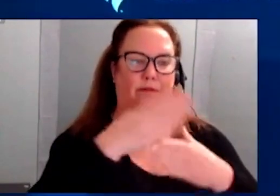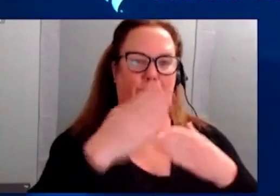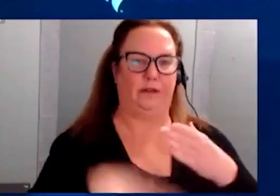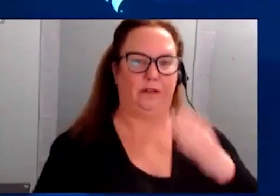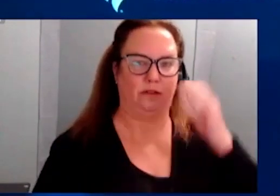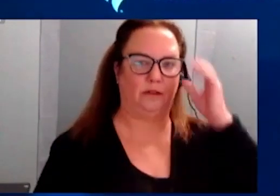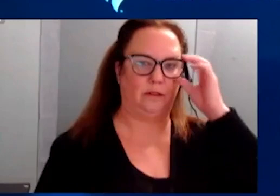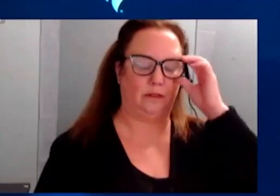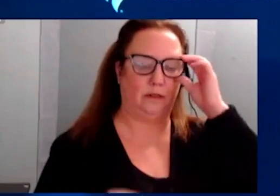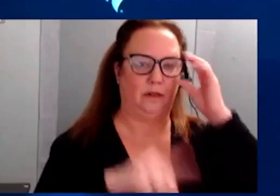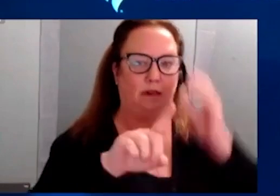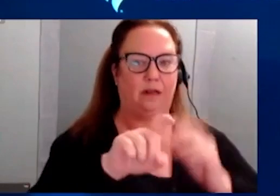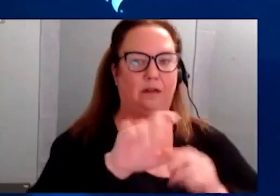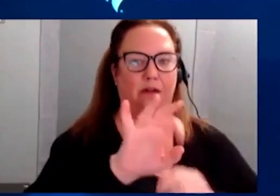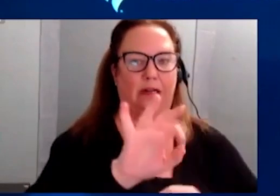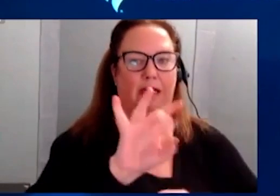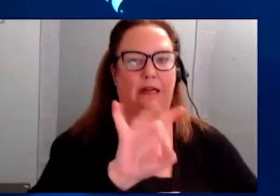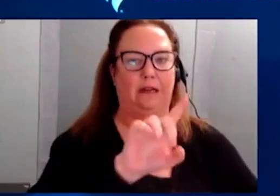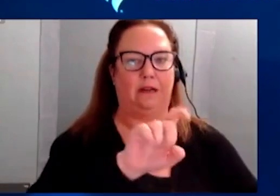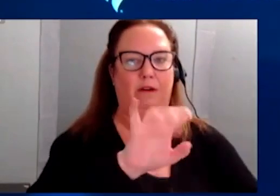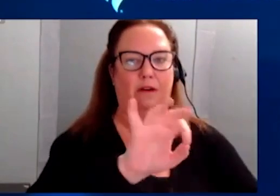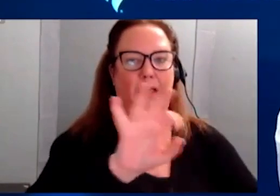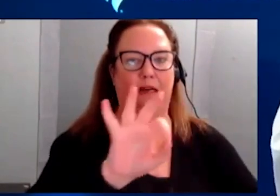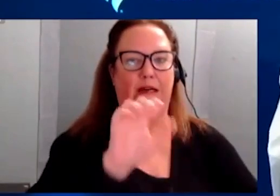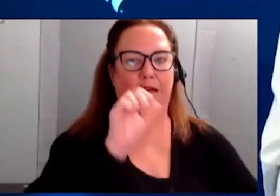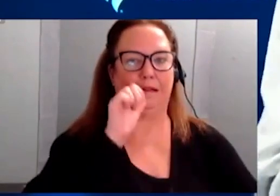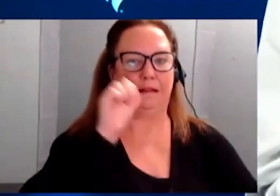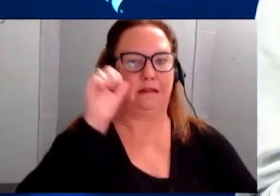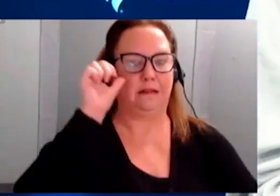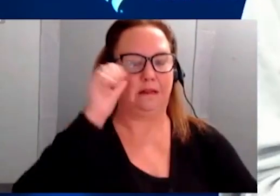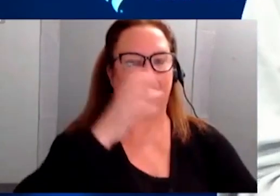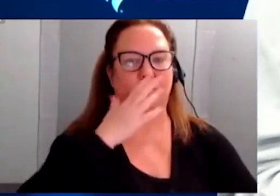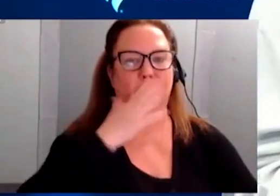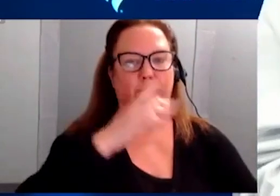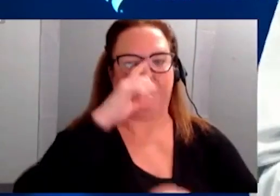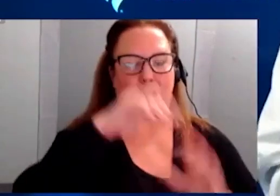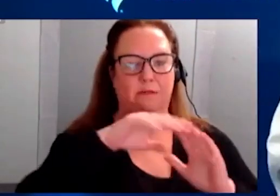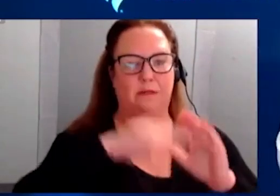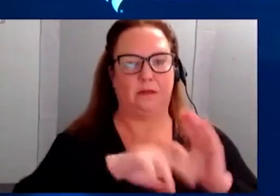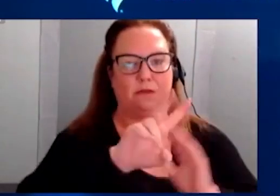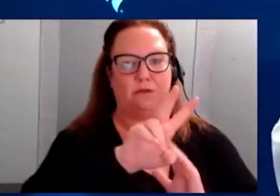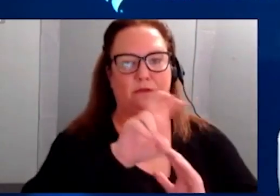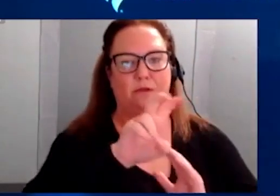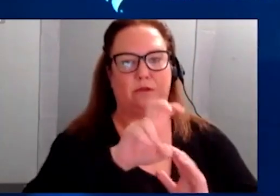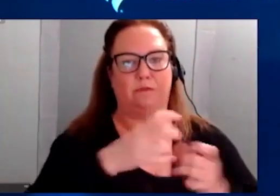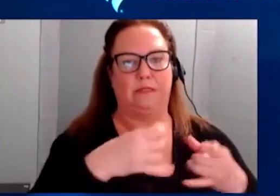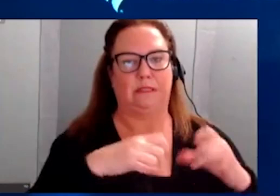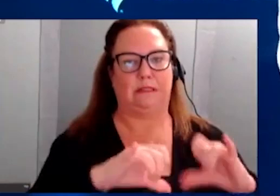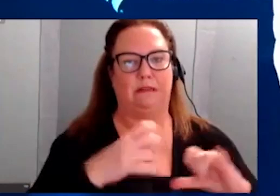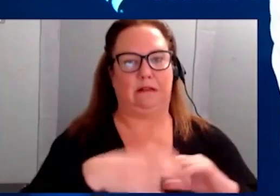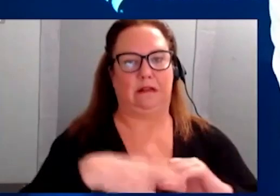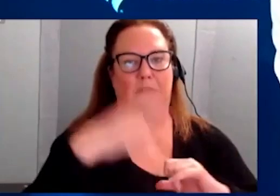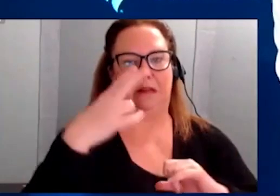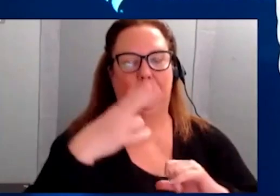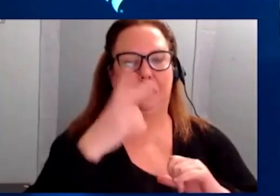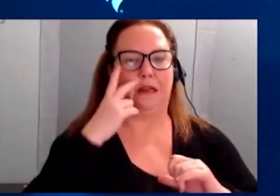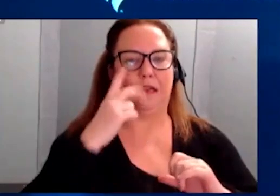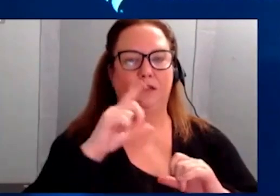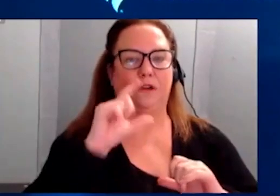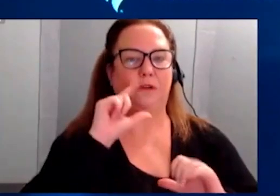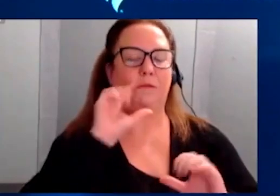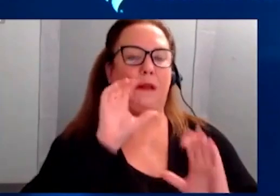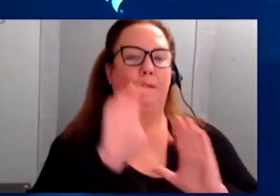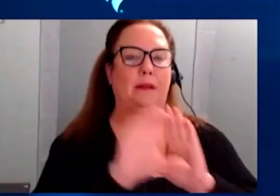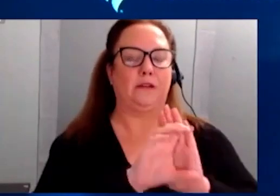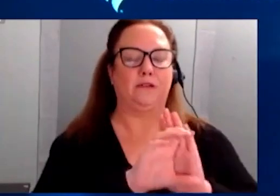down 198 or 199 yesterday. That was like really good because we were below 200, but still a little high. Can I show my graphs? Yeah, go ahead. All right, there's a couple of